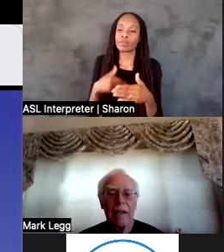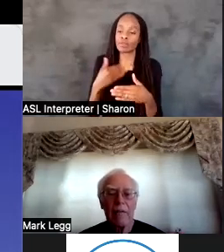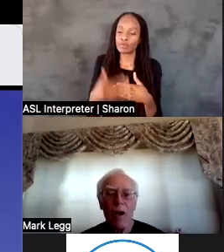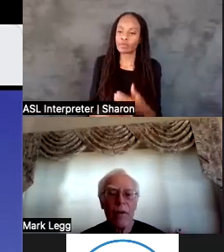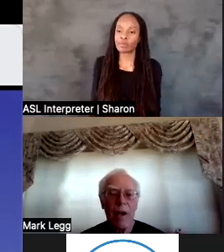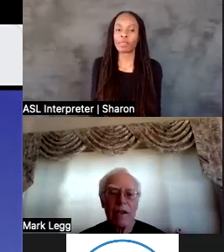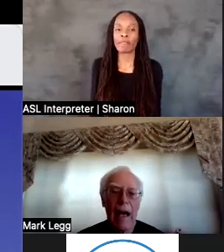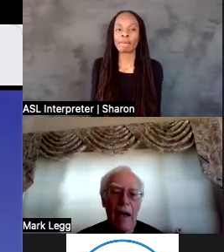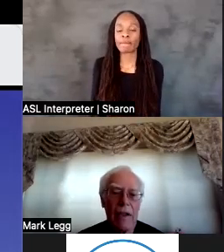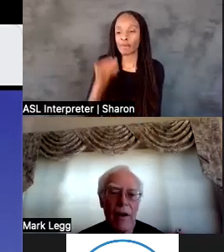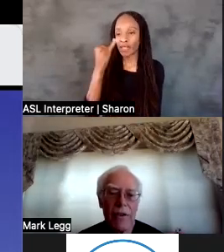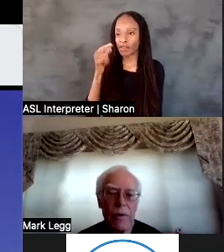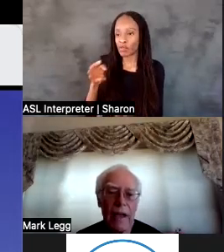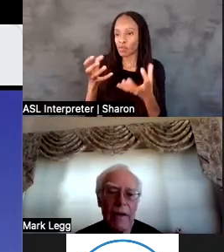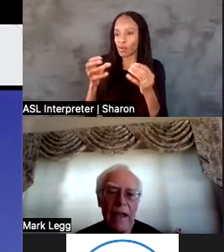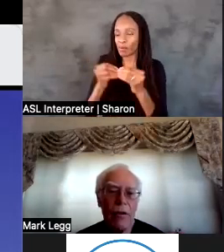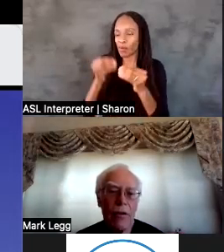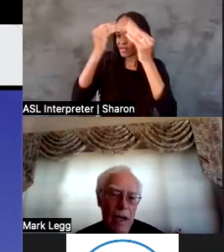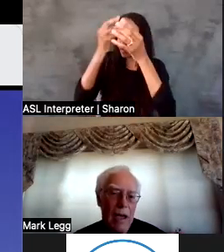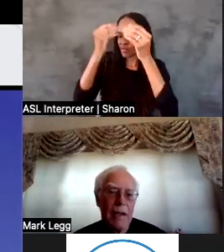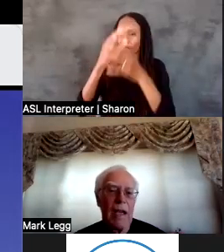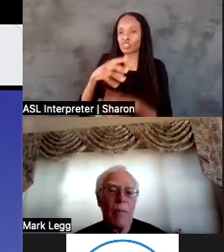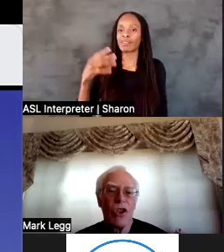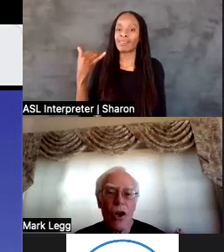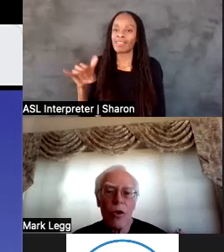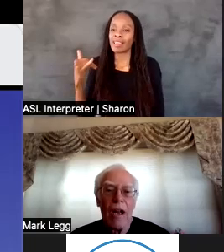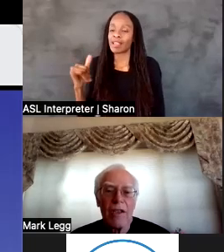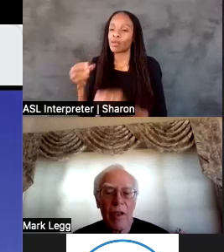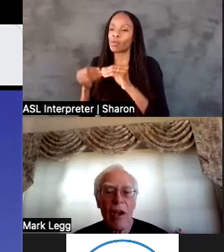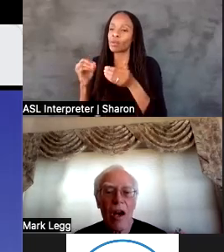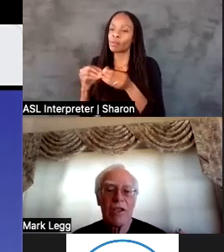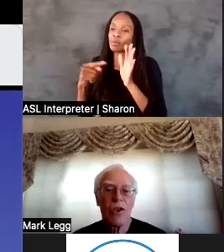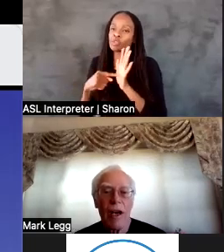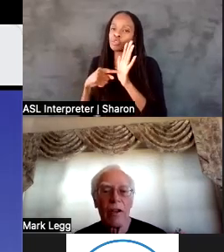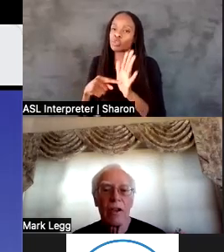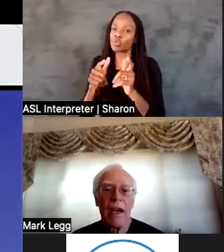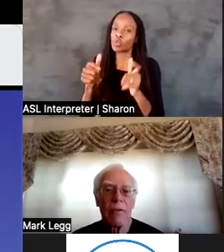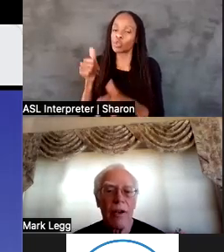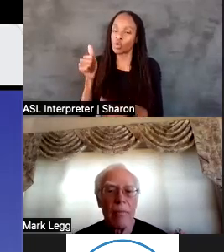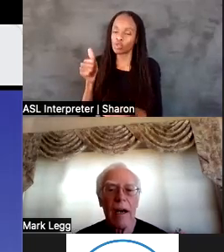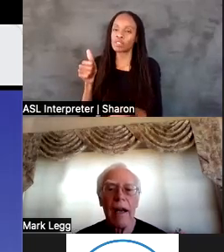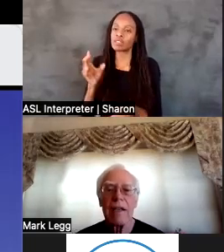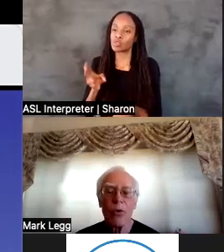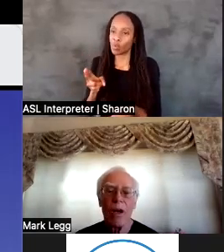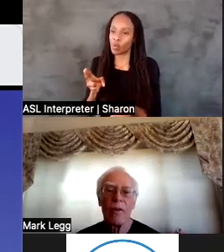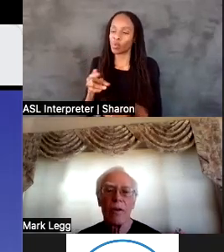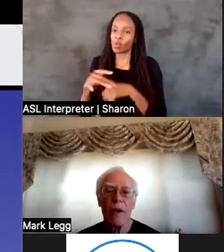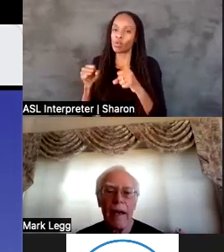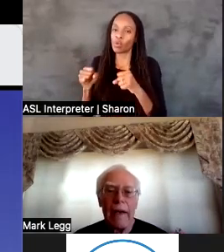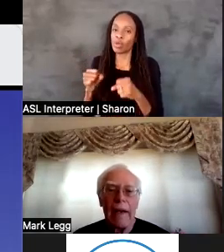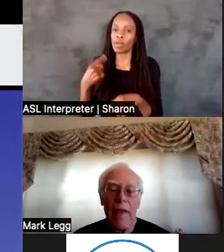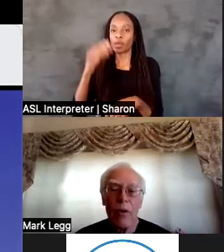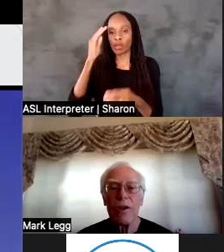to get more information about how these faults are moving. And the yellow numbers show some of the large historic earthquakes. And we heard about an 1812